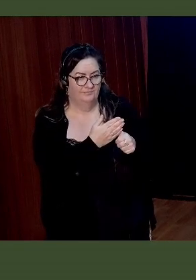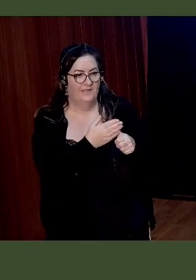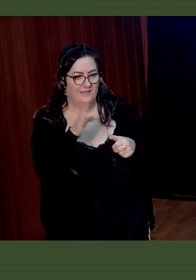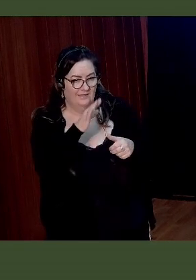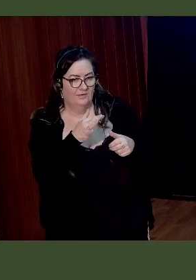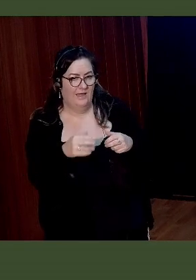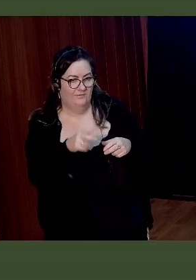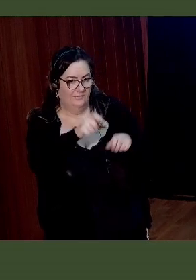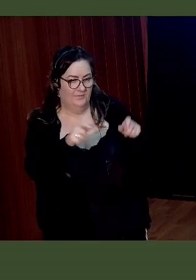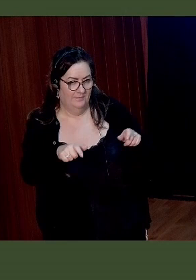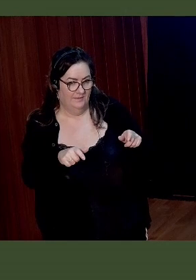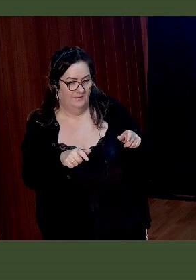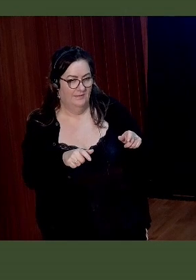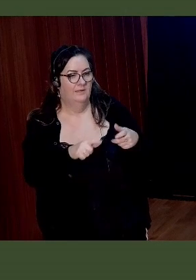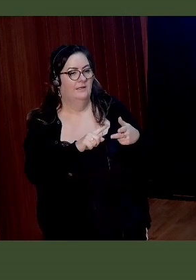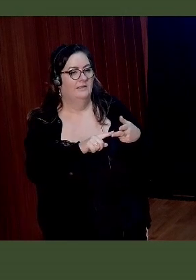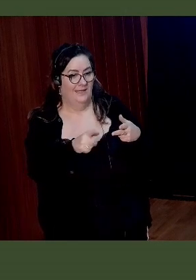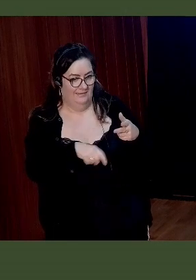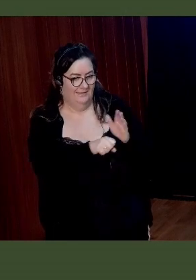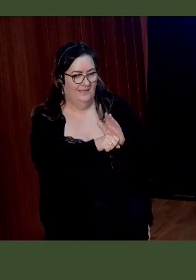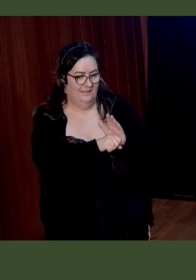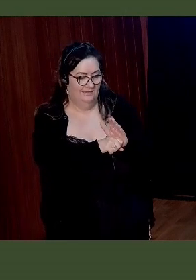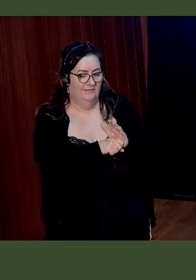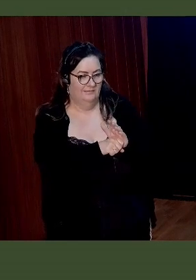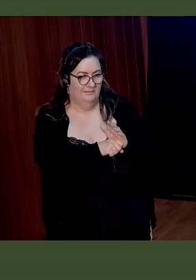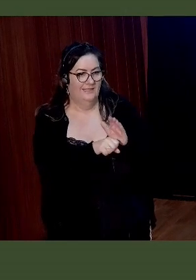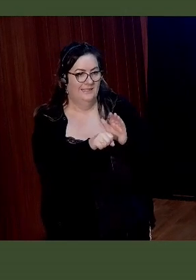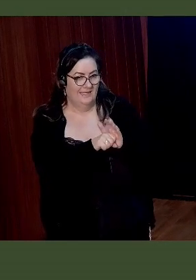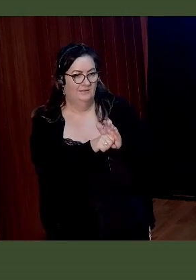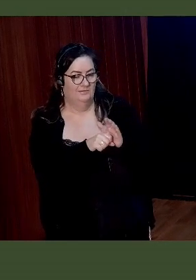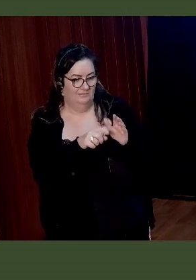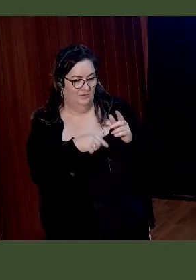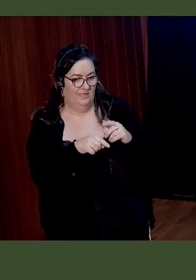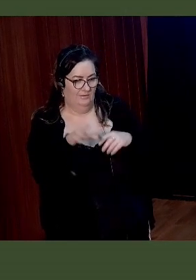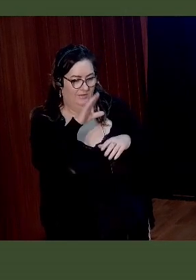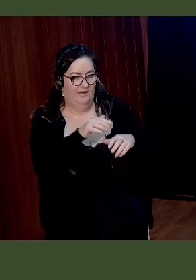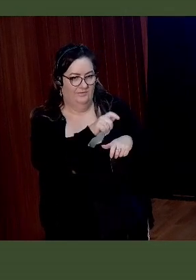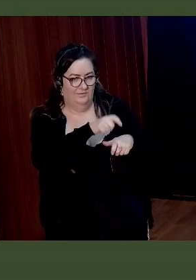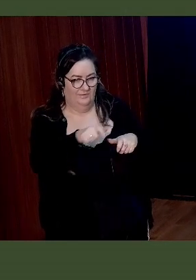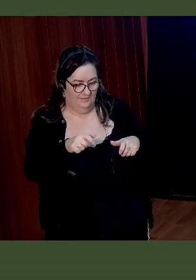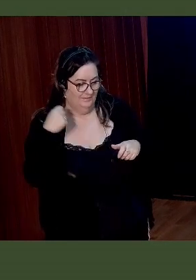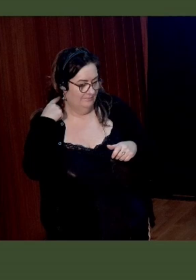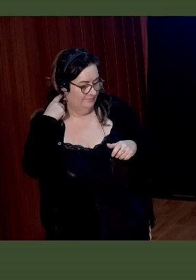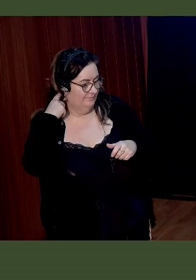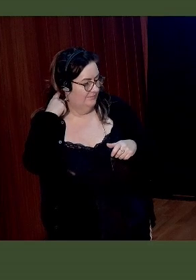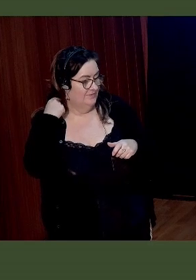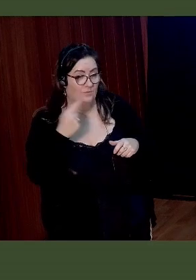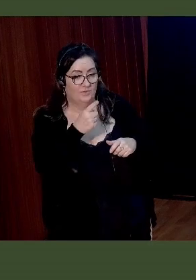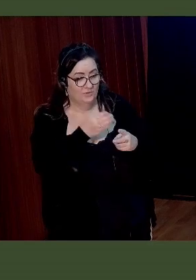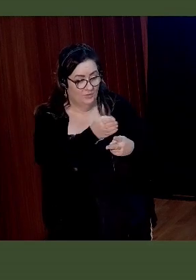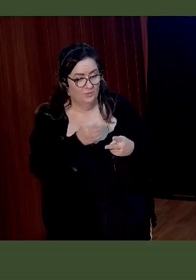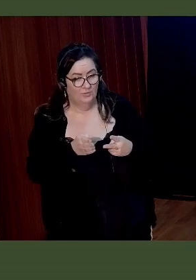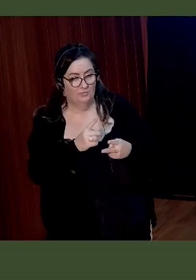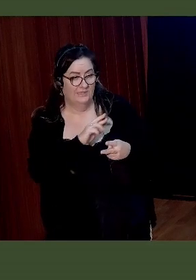nation, and then the state, and the state was expressed the nation. There were two main paths through which